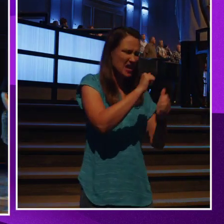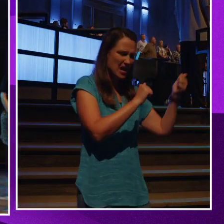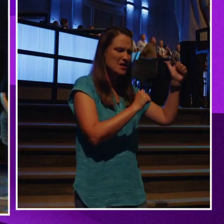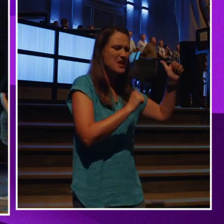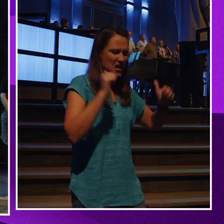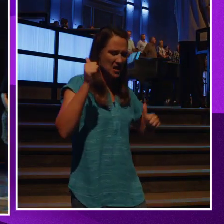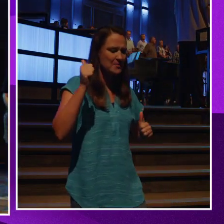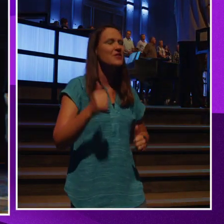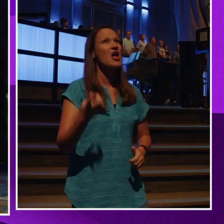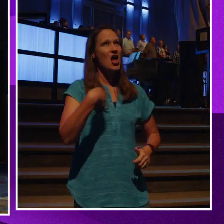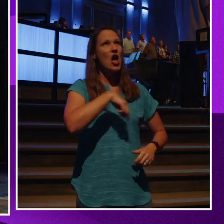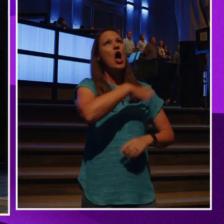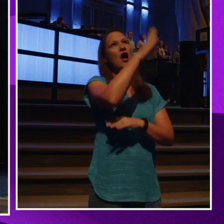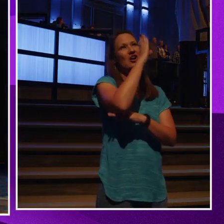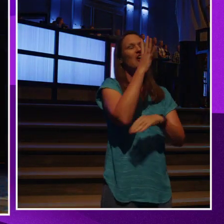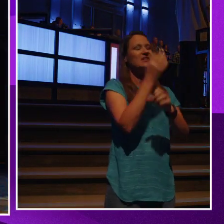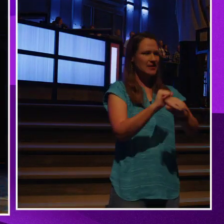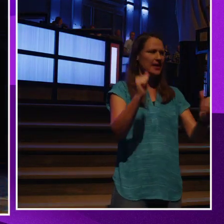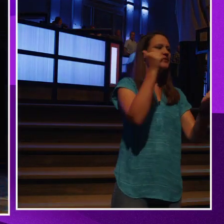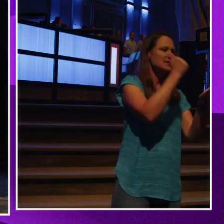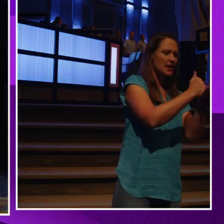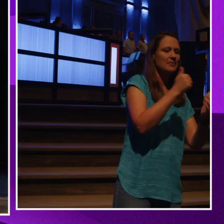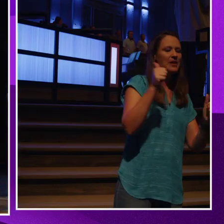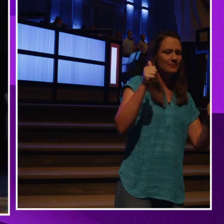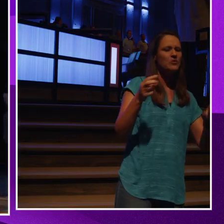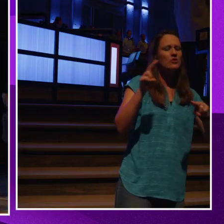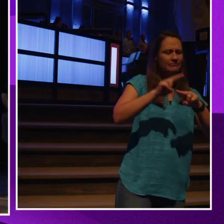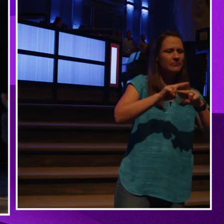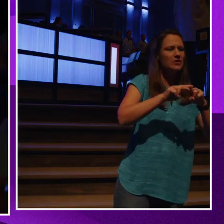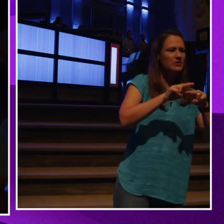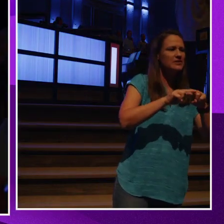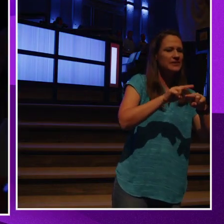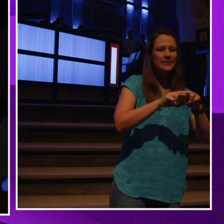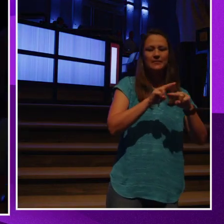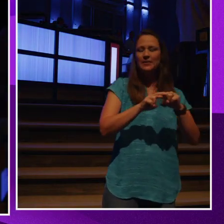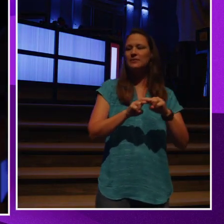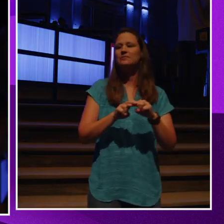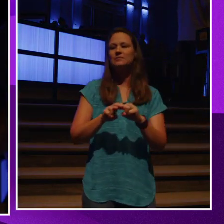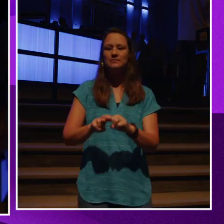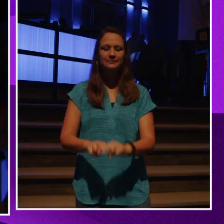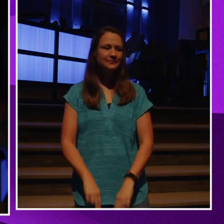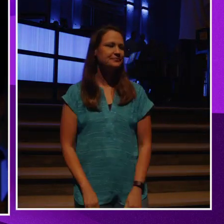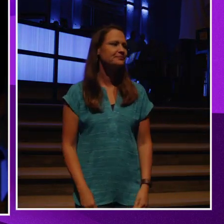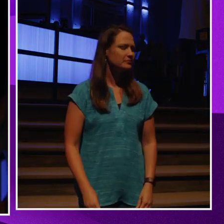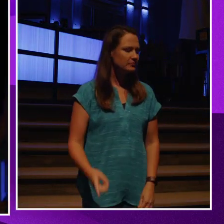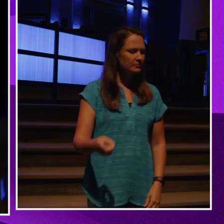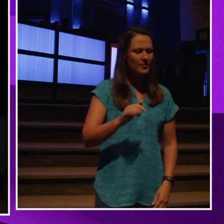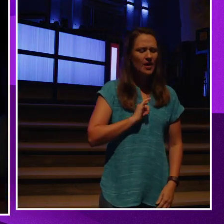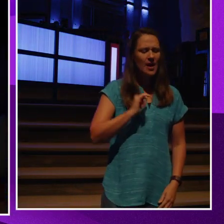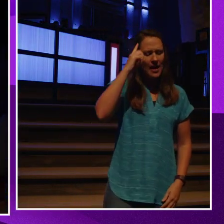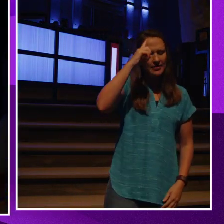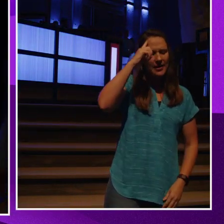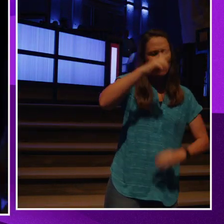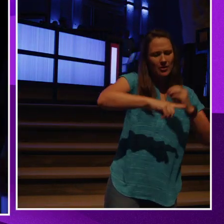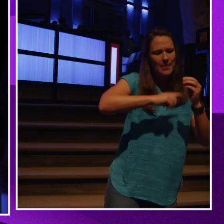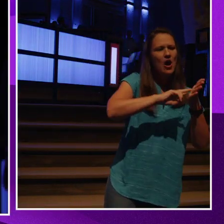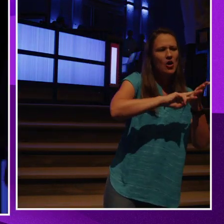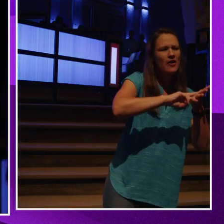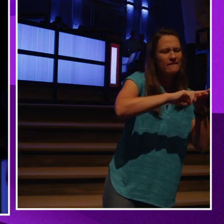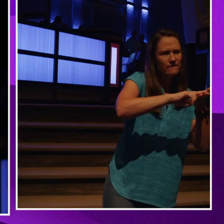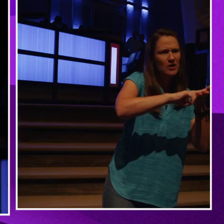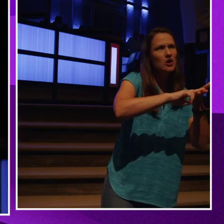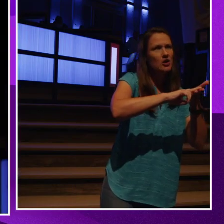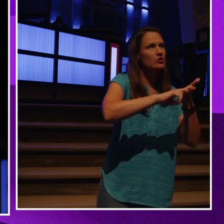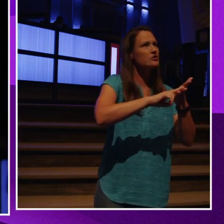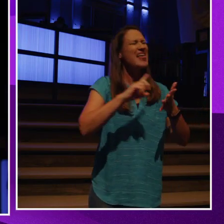Amen. Our God saves. Amen. You may be seated. A verse that comes to mind when I think about our God's salvation, it says,